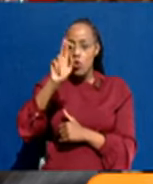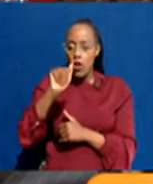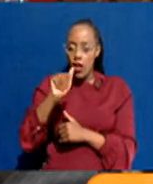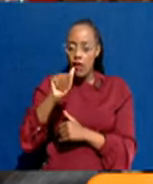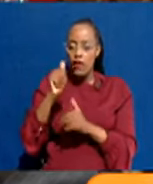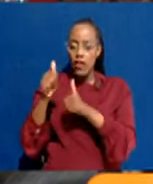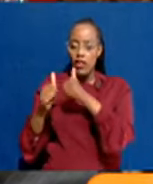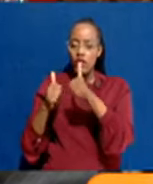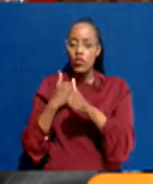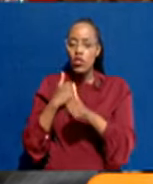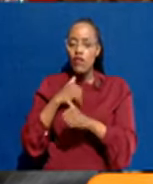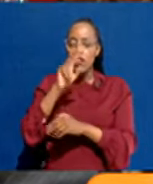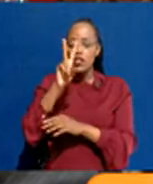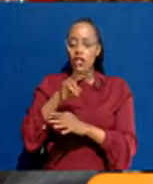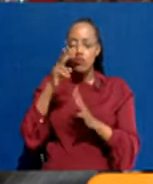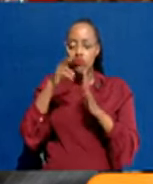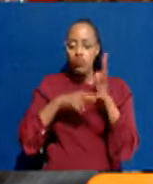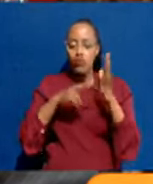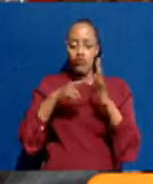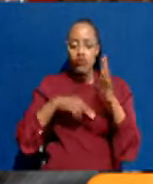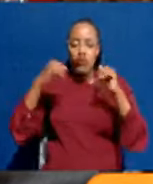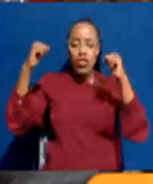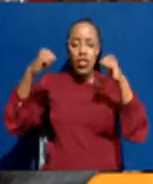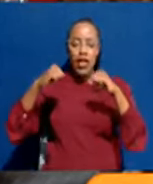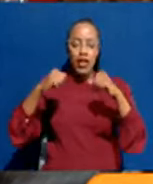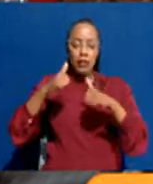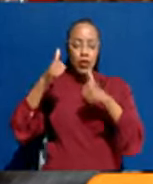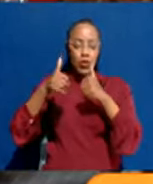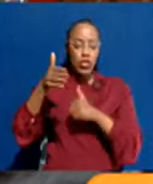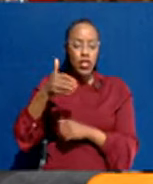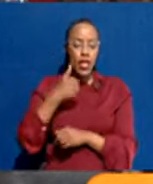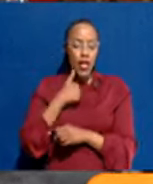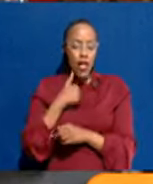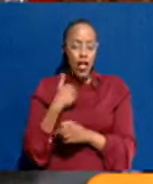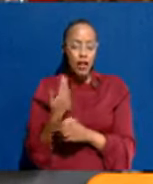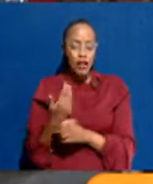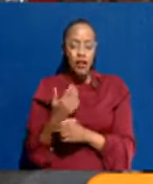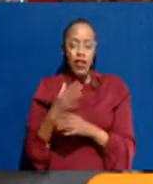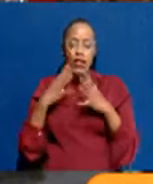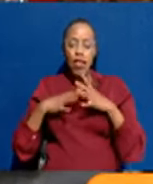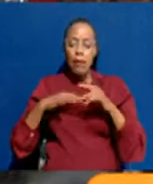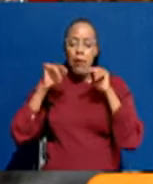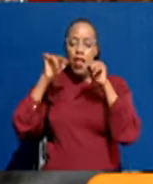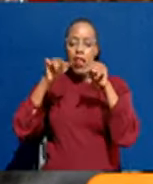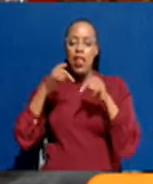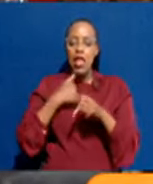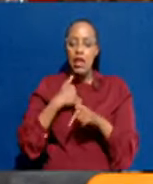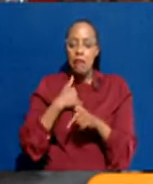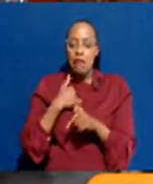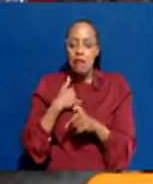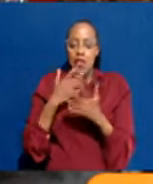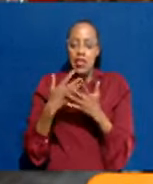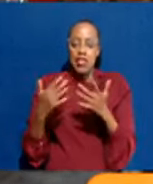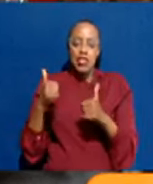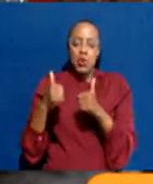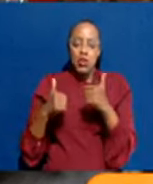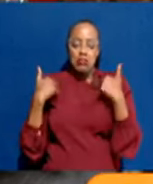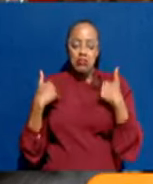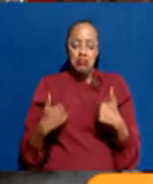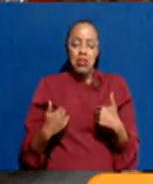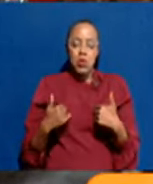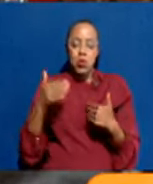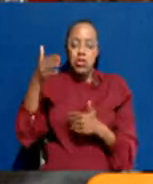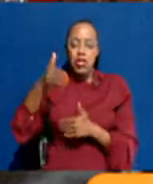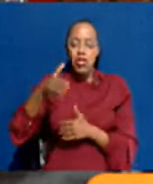to have a second look at that MOU. No, you know, the problem is that the people accused Muthaura for things that Muthaura was